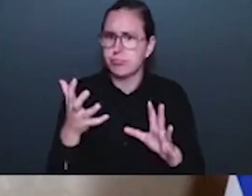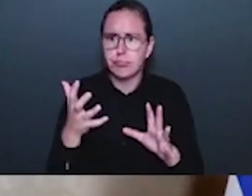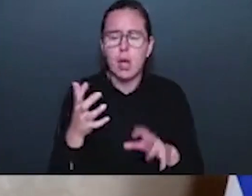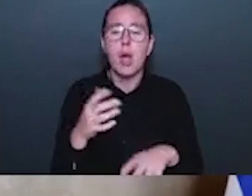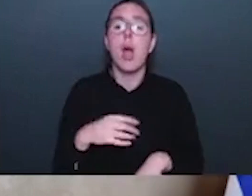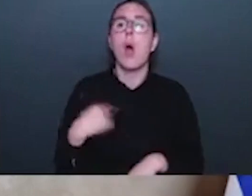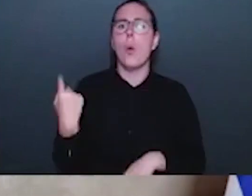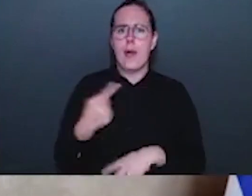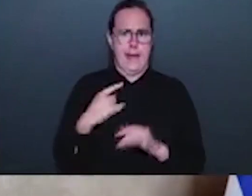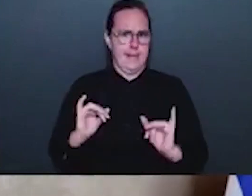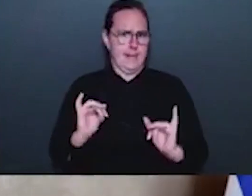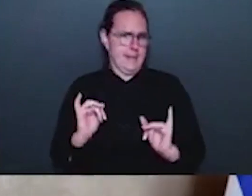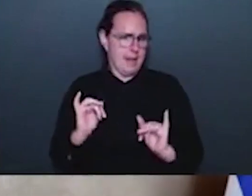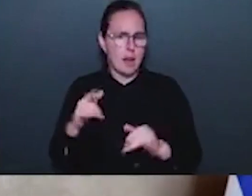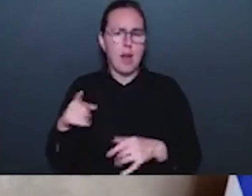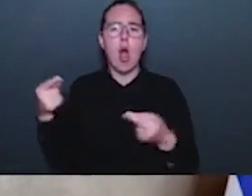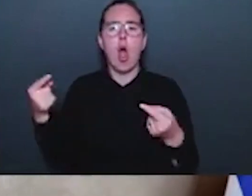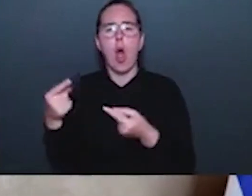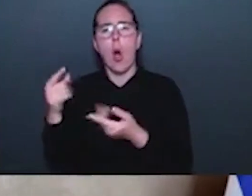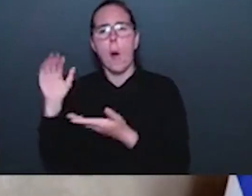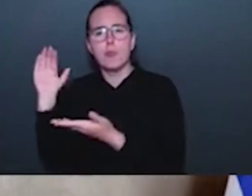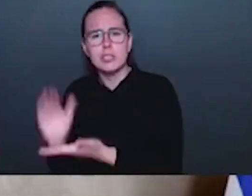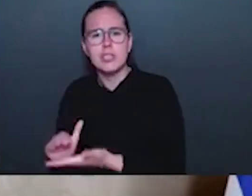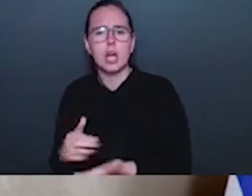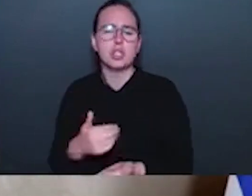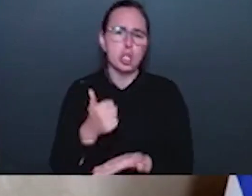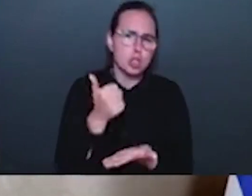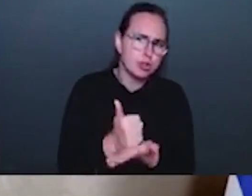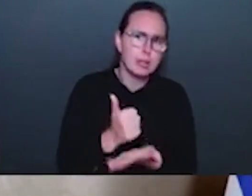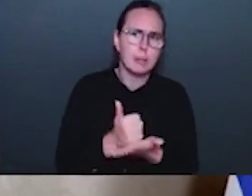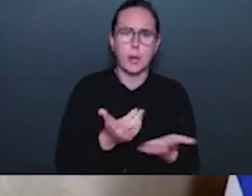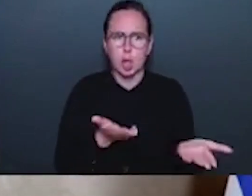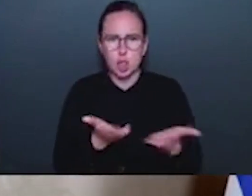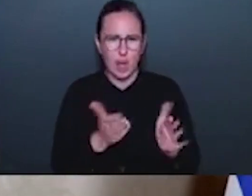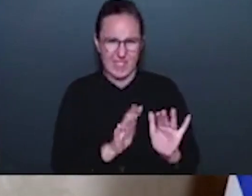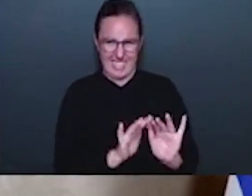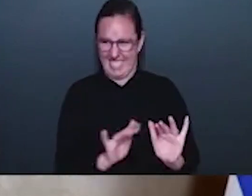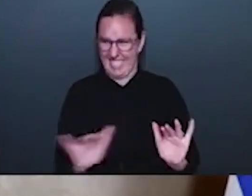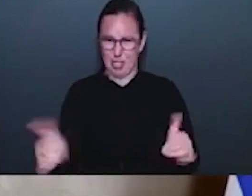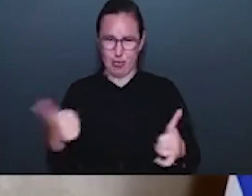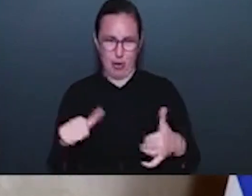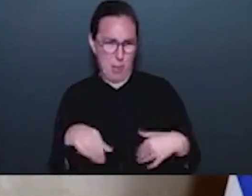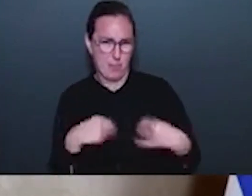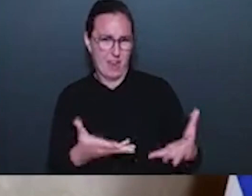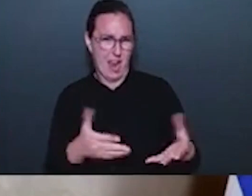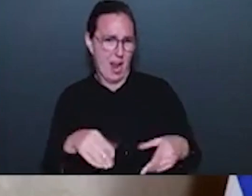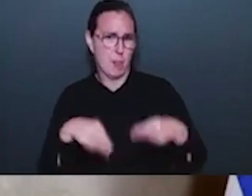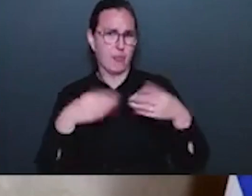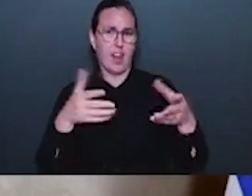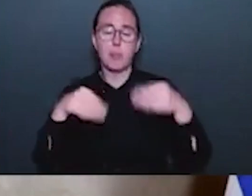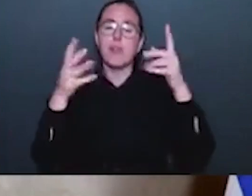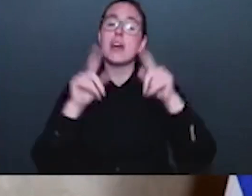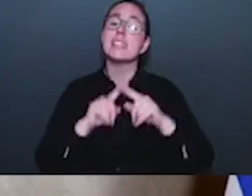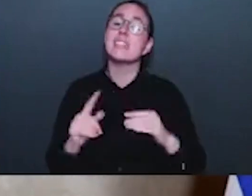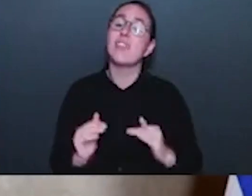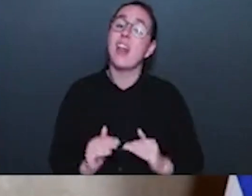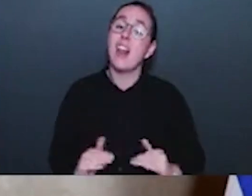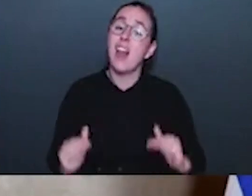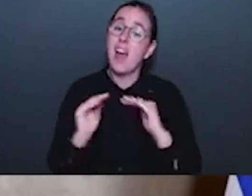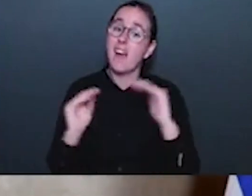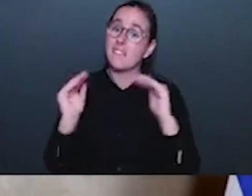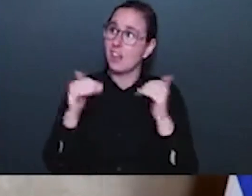to try and save lives. Despite these efforts, the situation has never been more urgent.